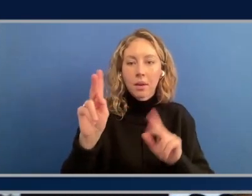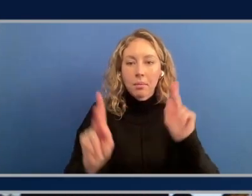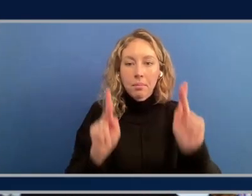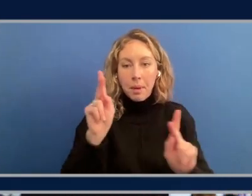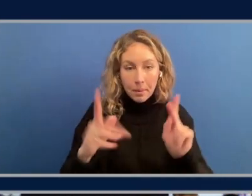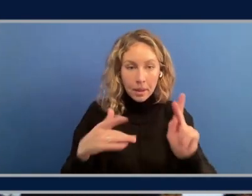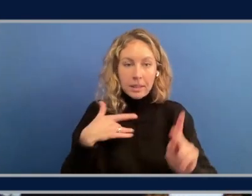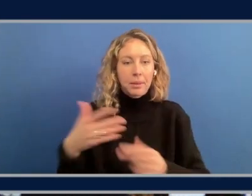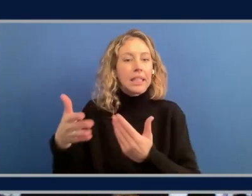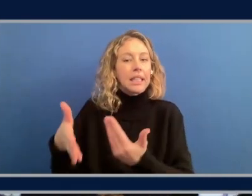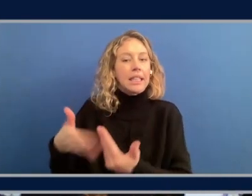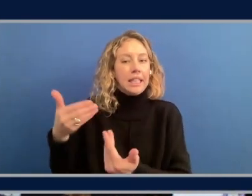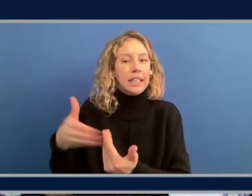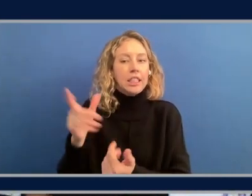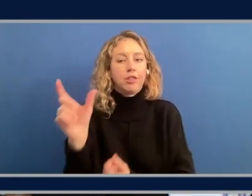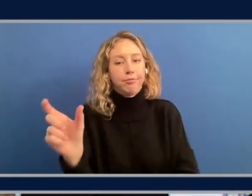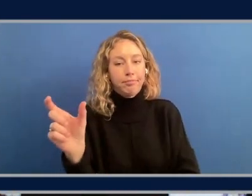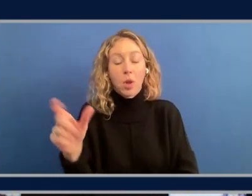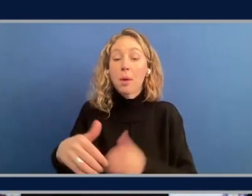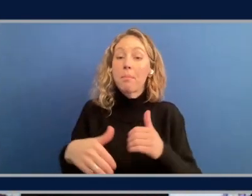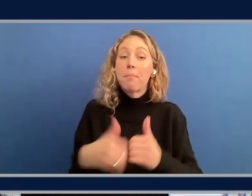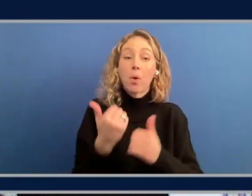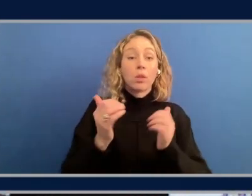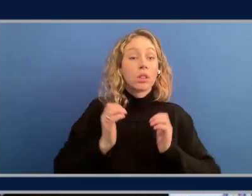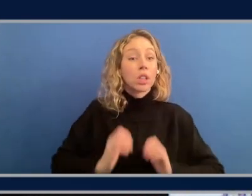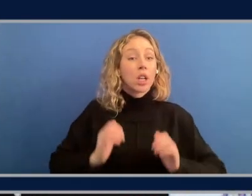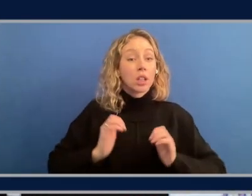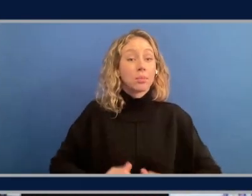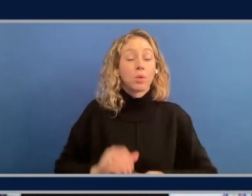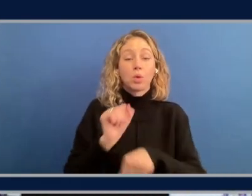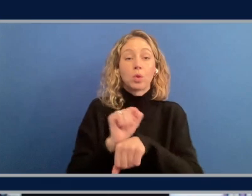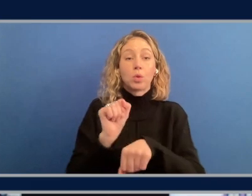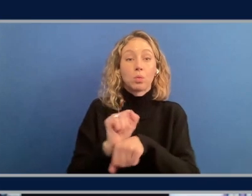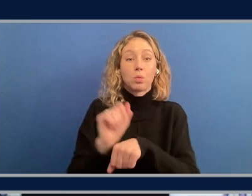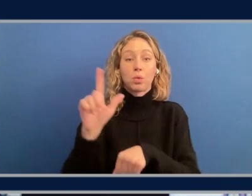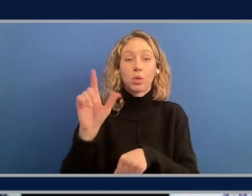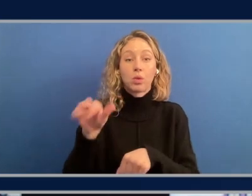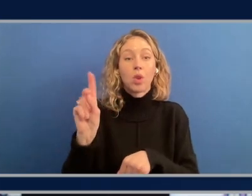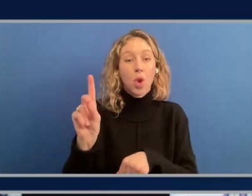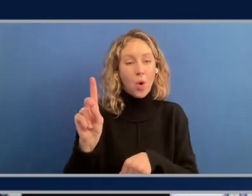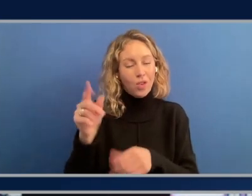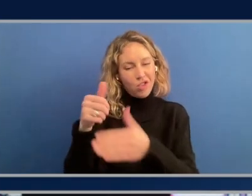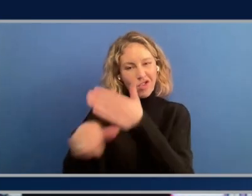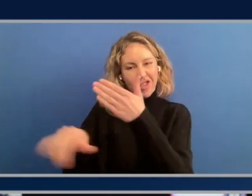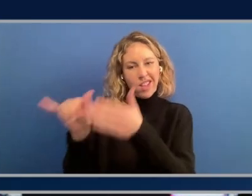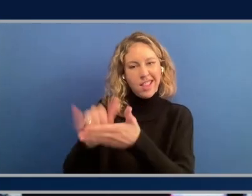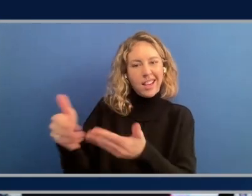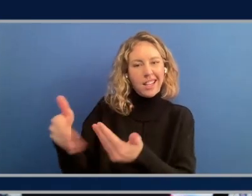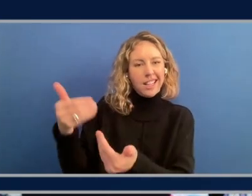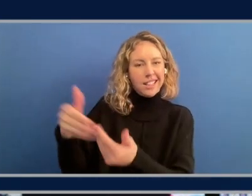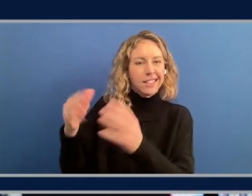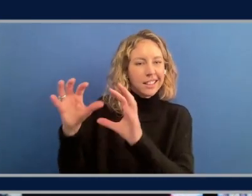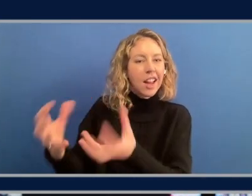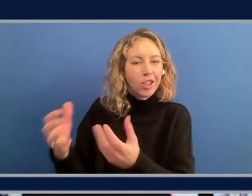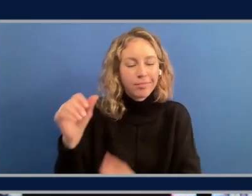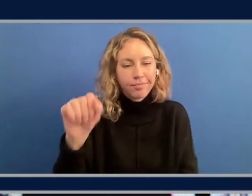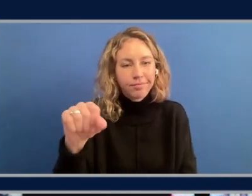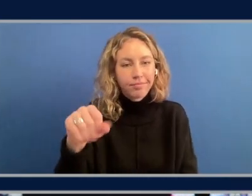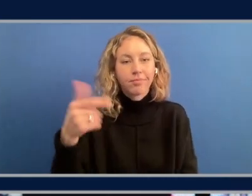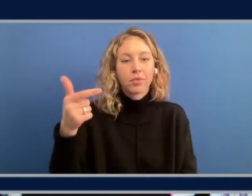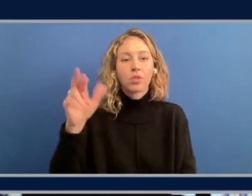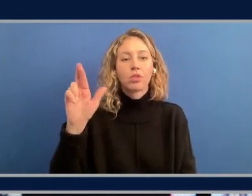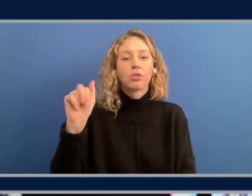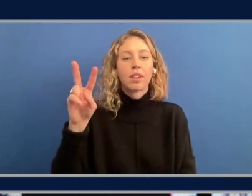easy. And we see that most customer workloads fall in this category, that typically easy category, because Graviton migration is